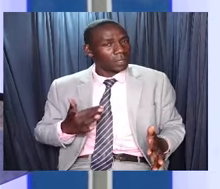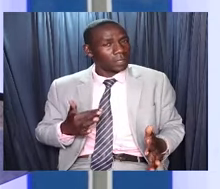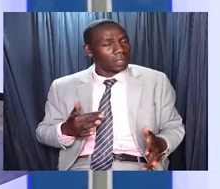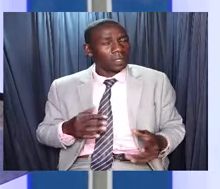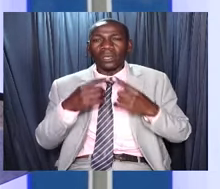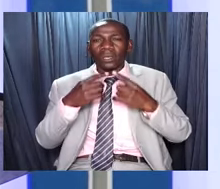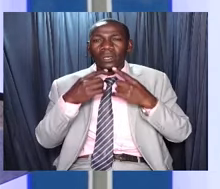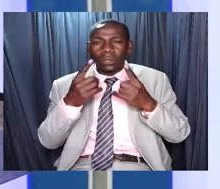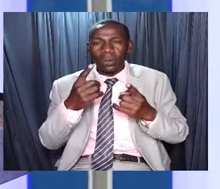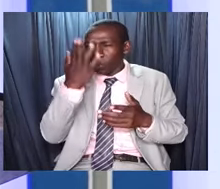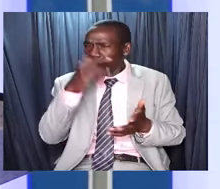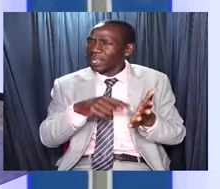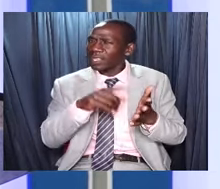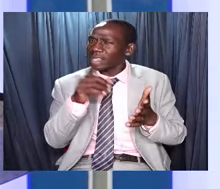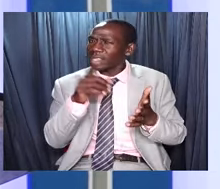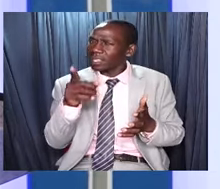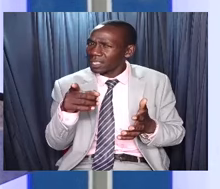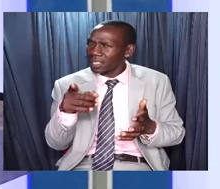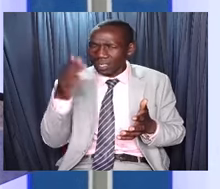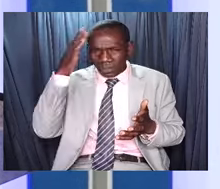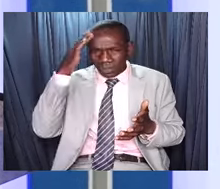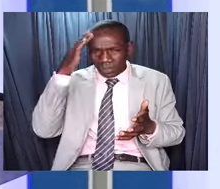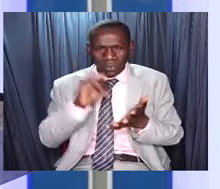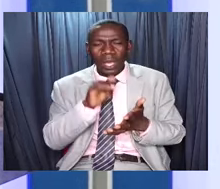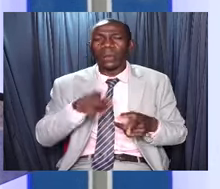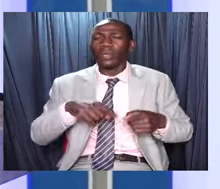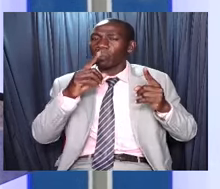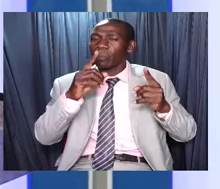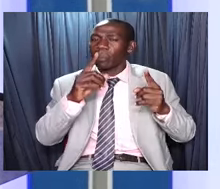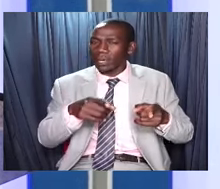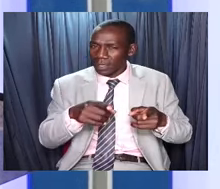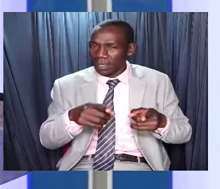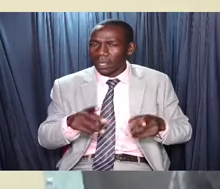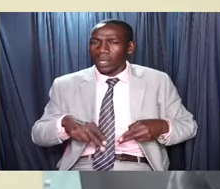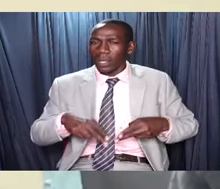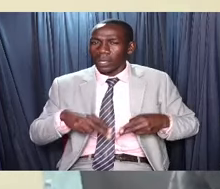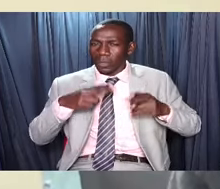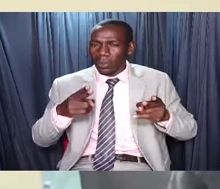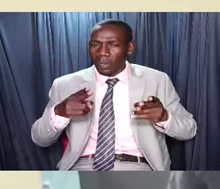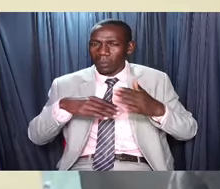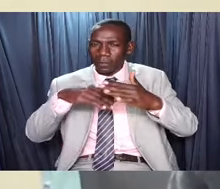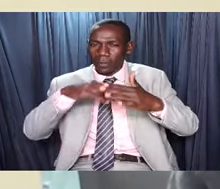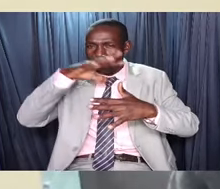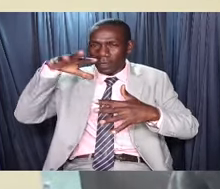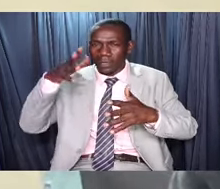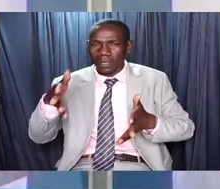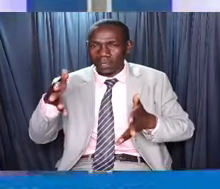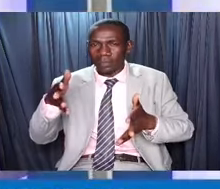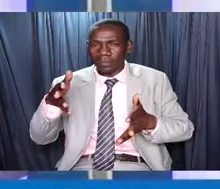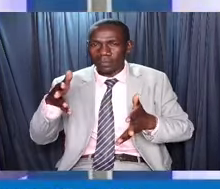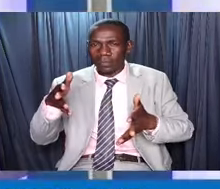attained. Anapoambiwa kwa nini? Whenever he's questioned why. Anajua mimi ni mwanadamu. He knows I'm human. Mwanadamu chini ya jua. And human beings under the